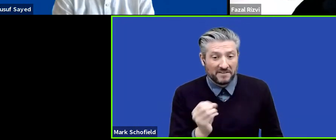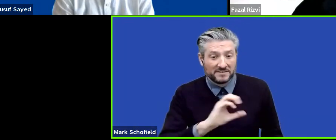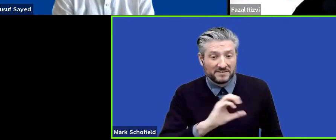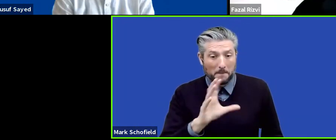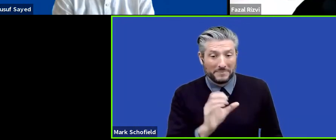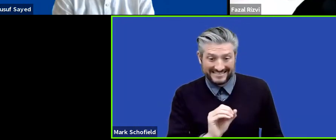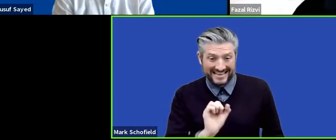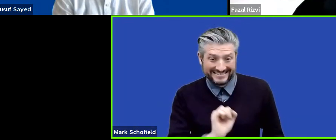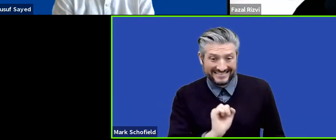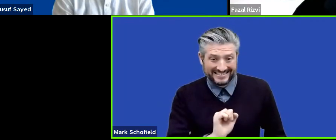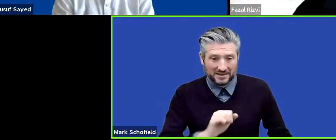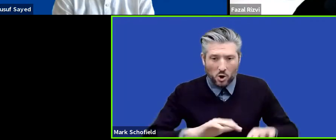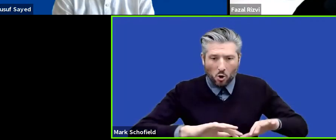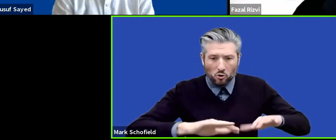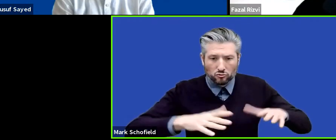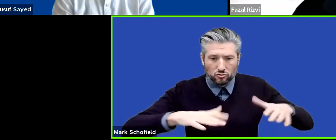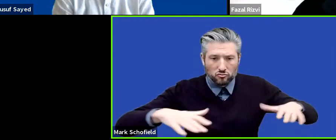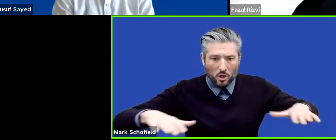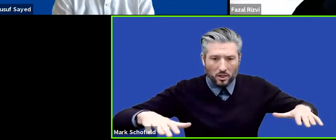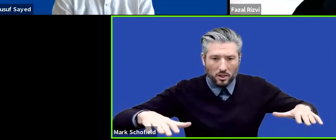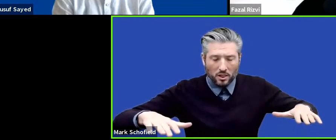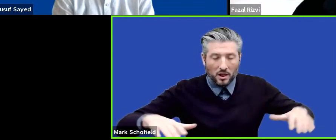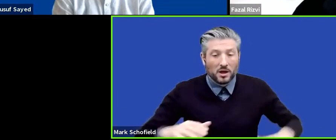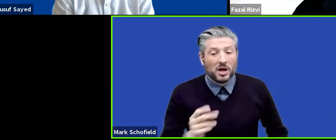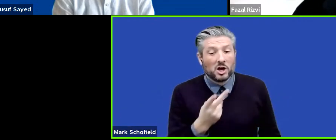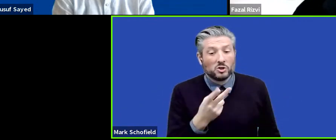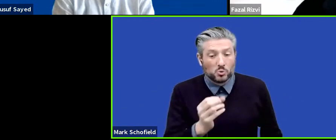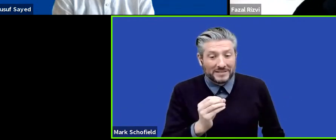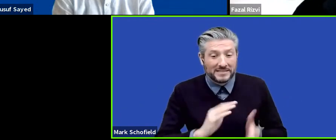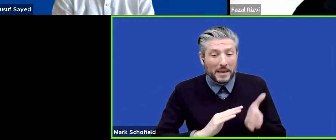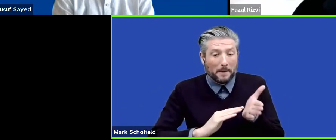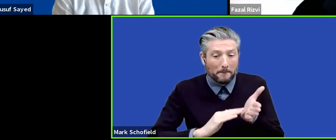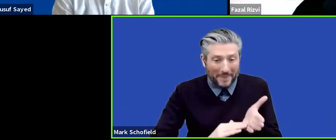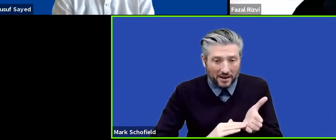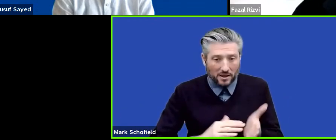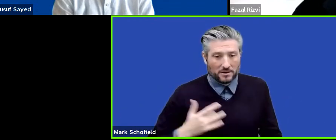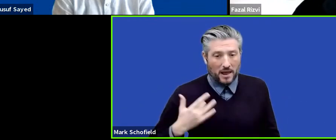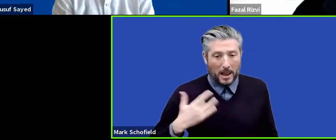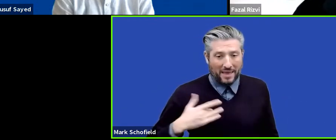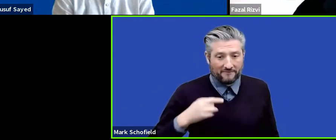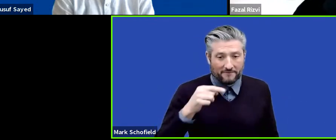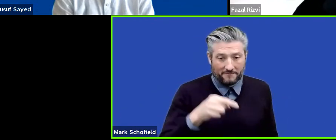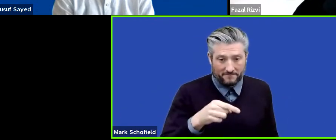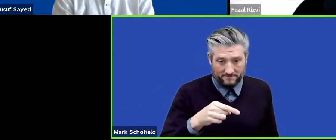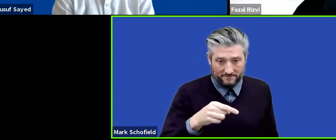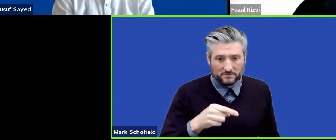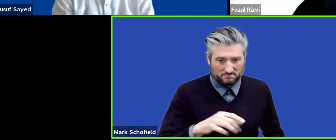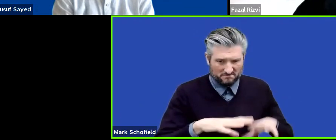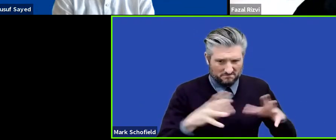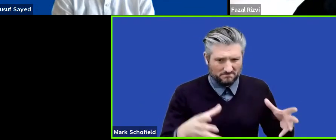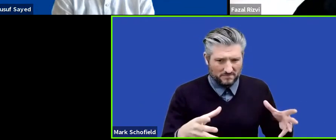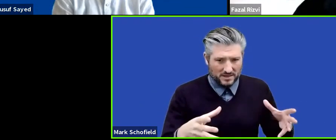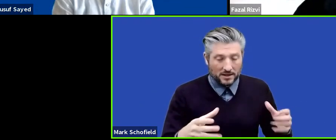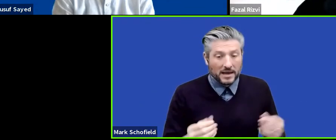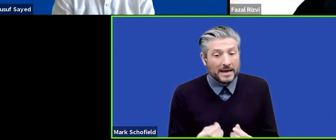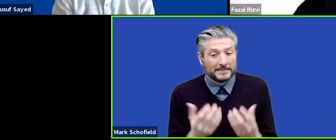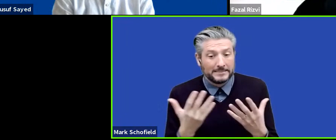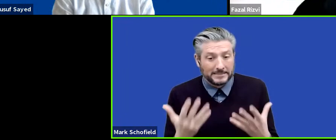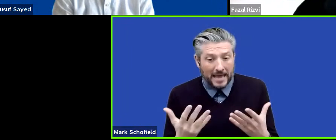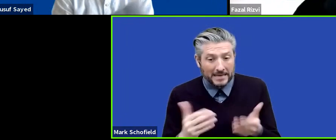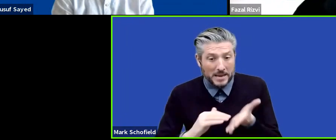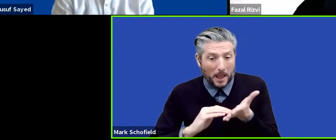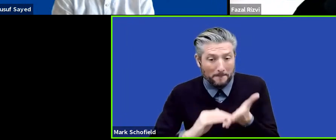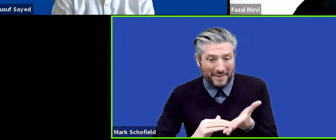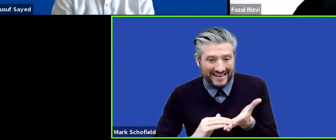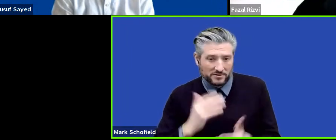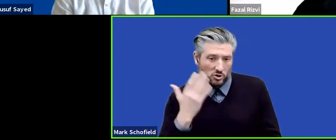of the 20 million people who live in Delhi, 10 million of them are recent migrants from very,